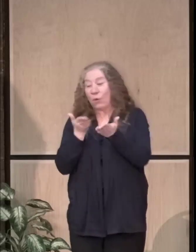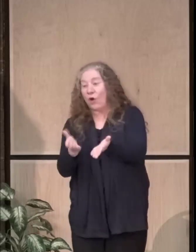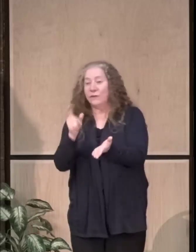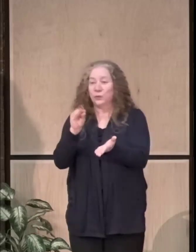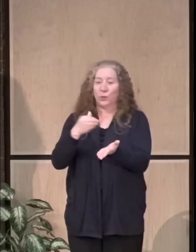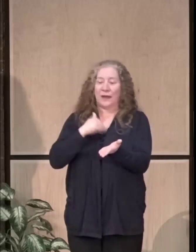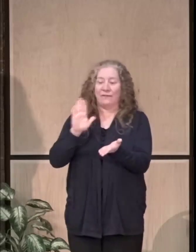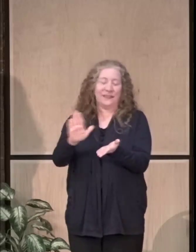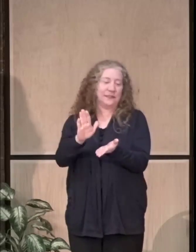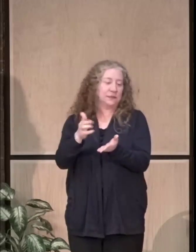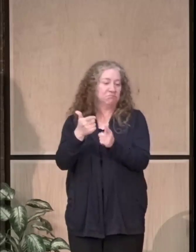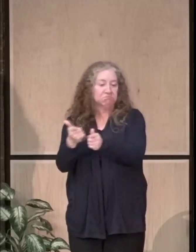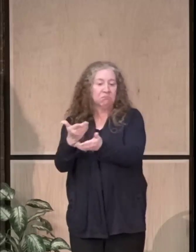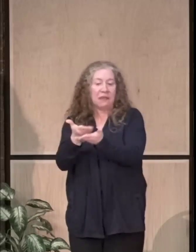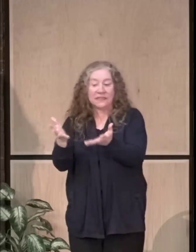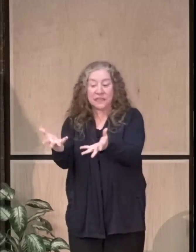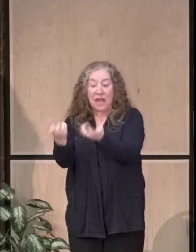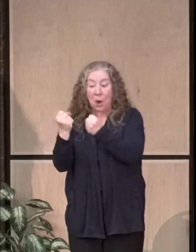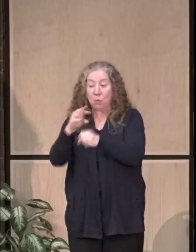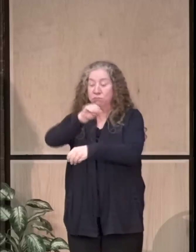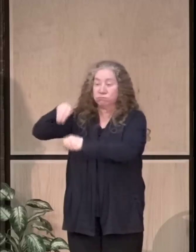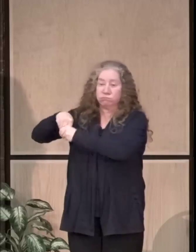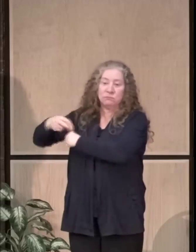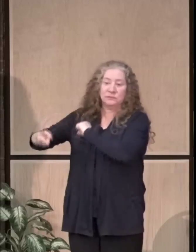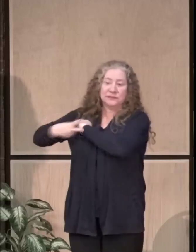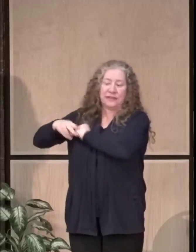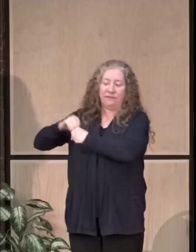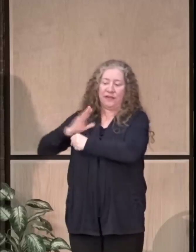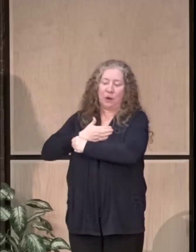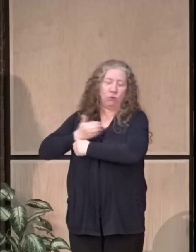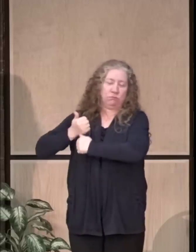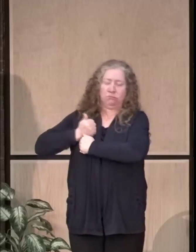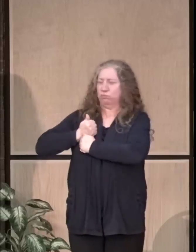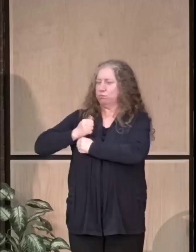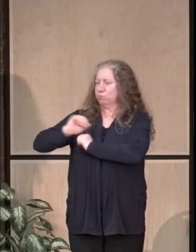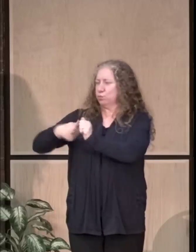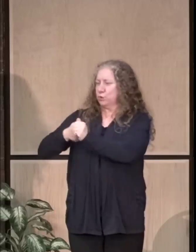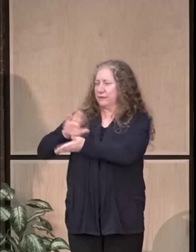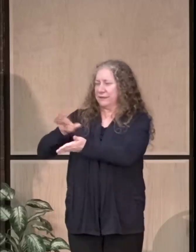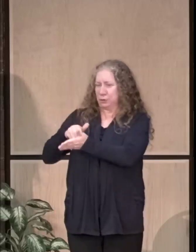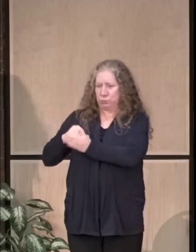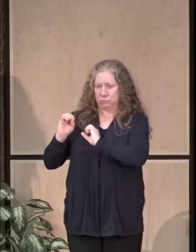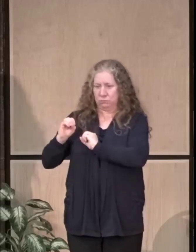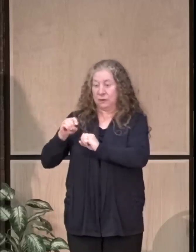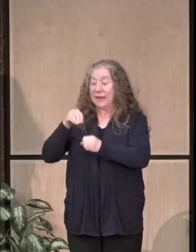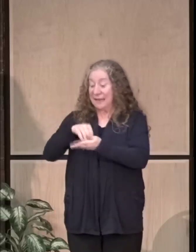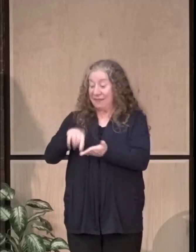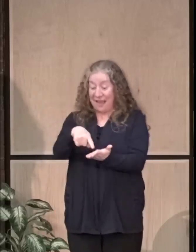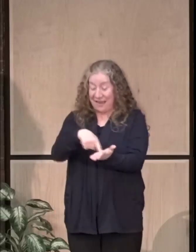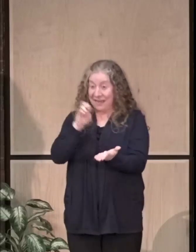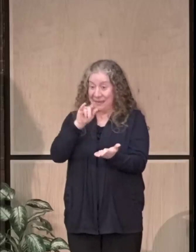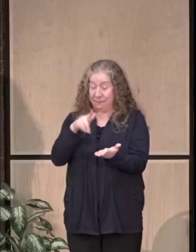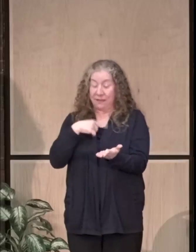this personally owned firearms into the moved into the reserve center. I was in this email, I guess I'm referring